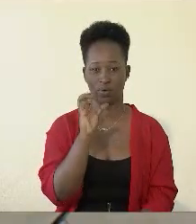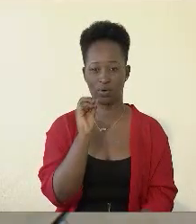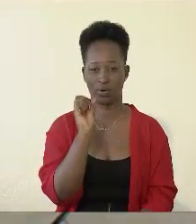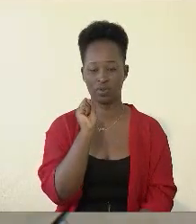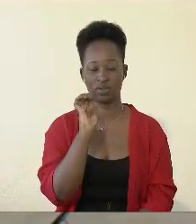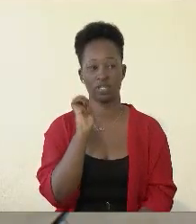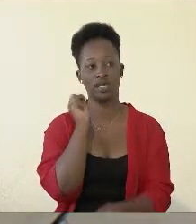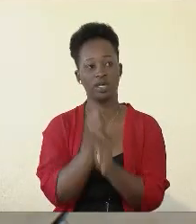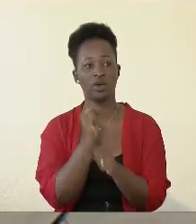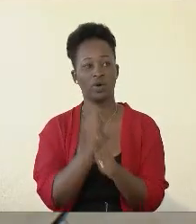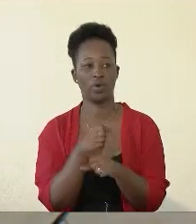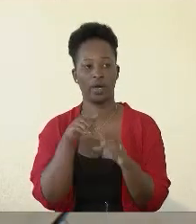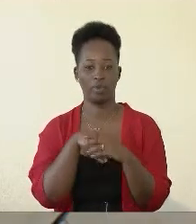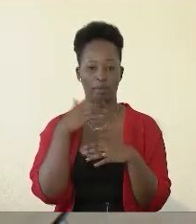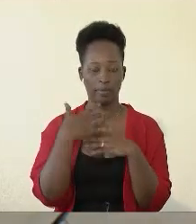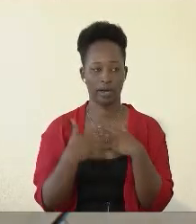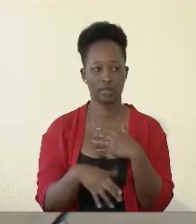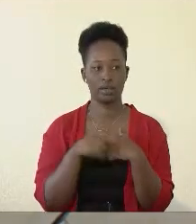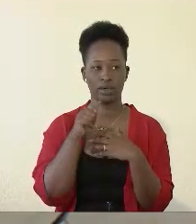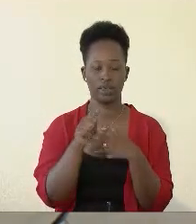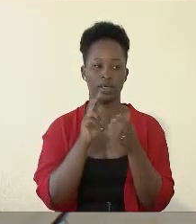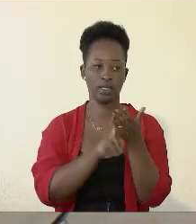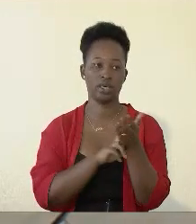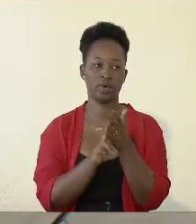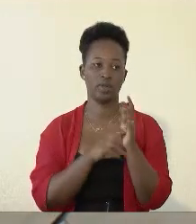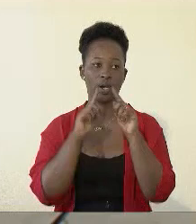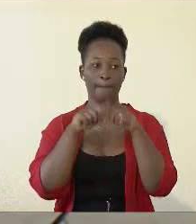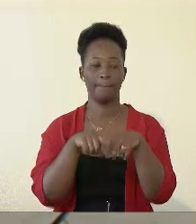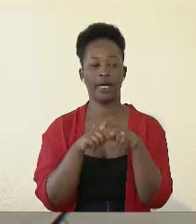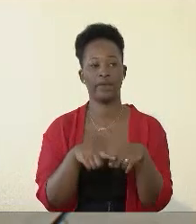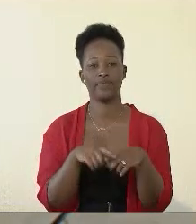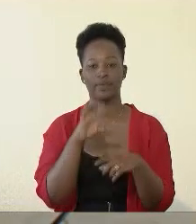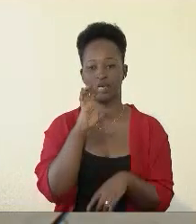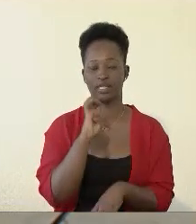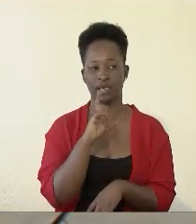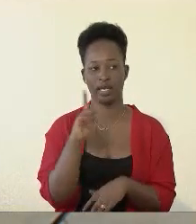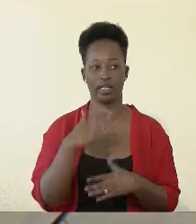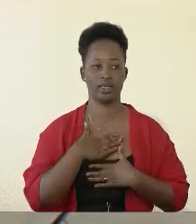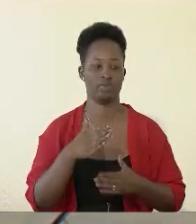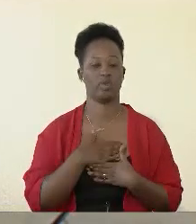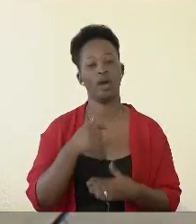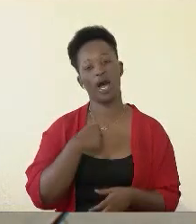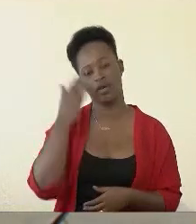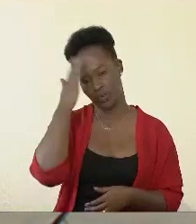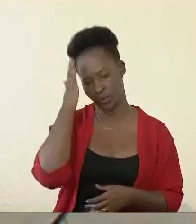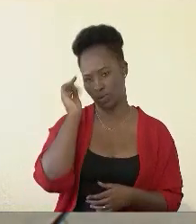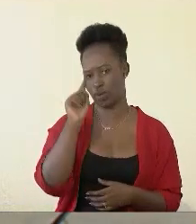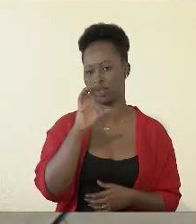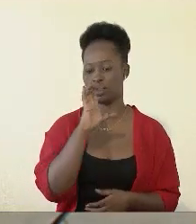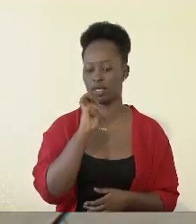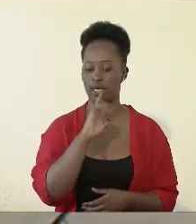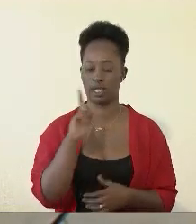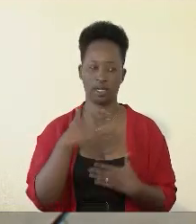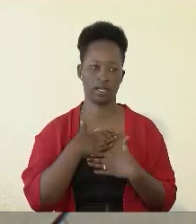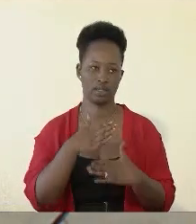produced in the blood is going to be used by cell respiration. I know you know what is called cell respiration, the